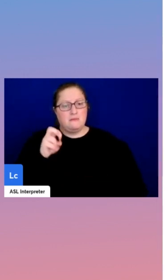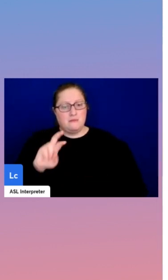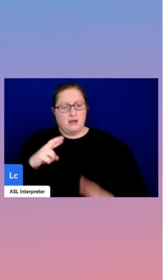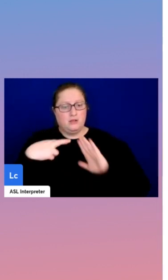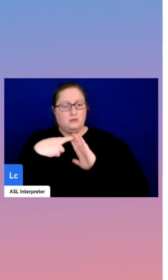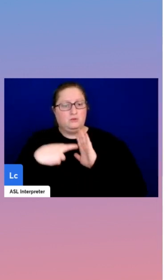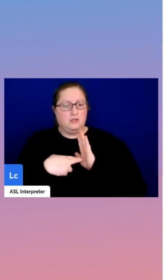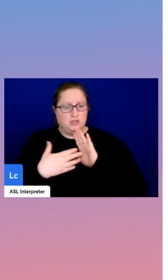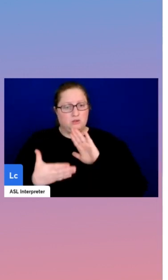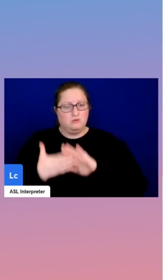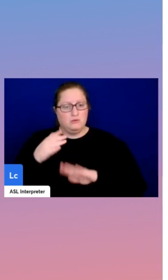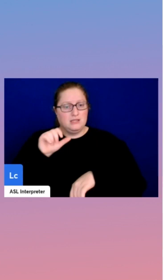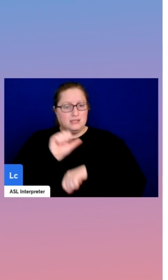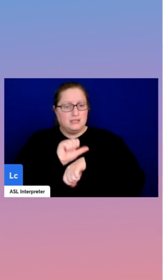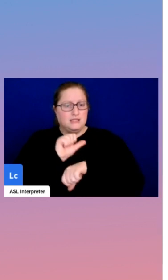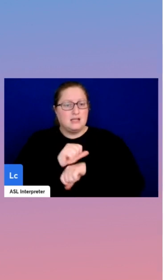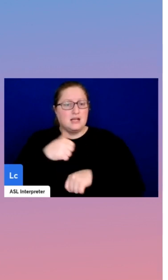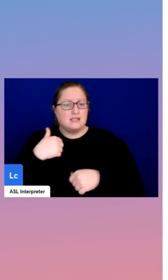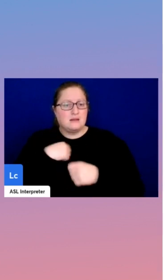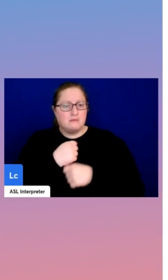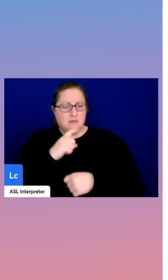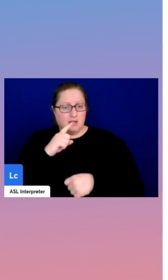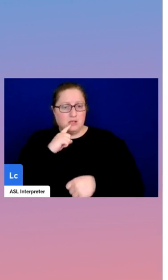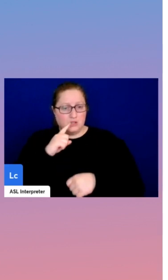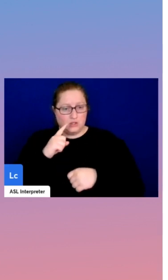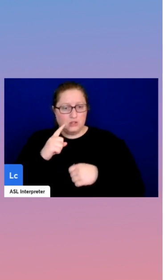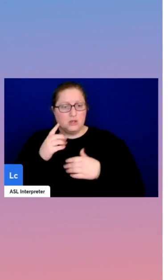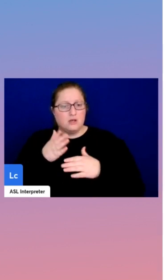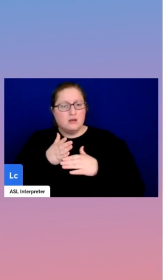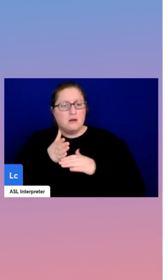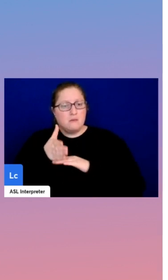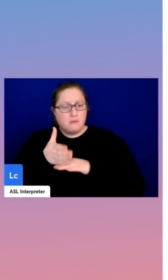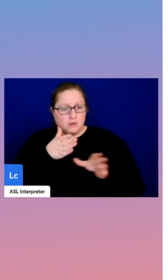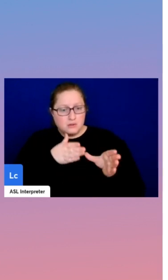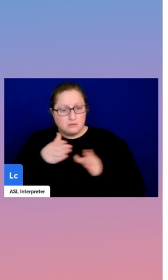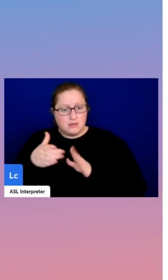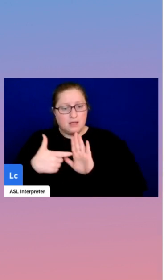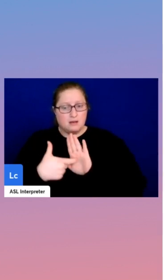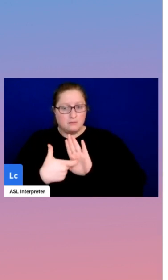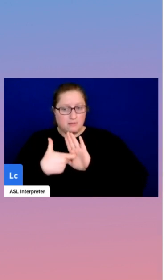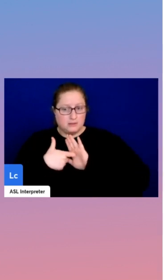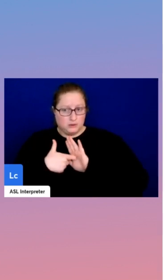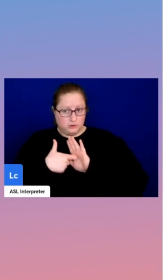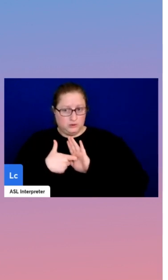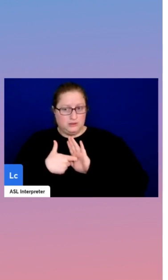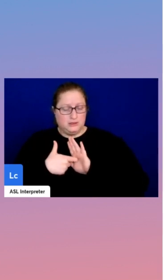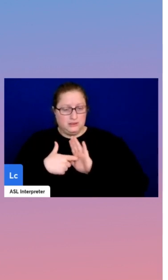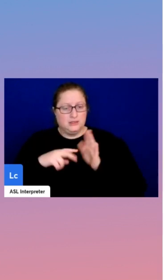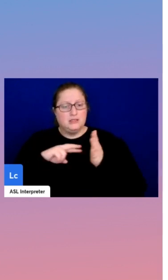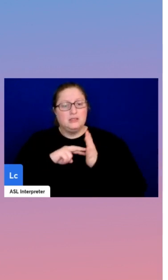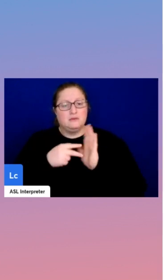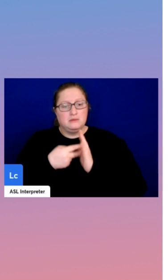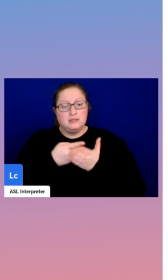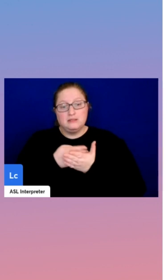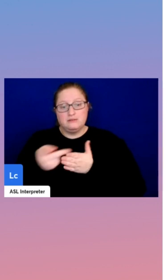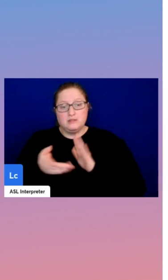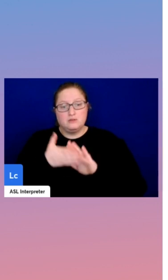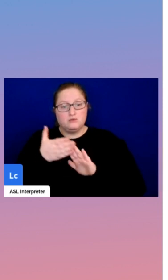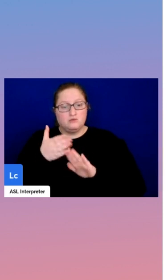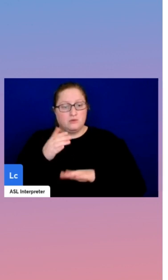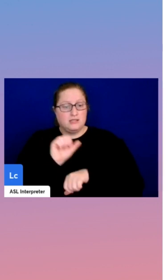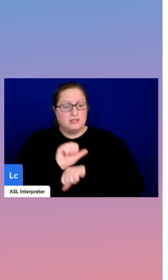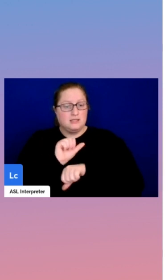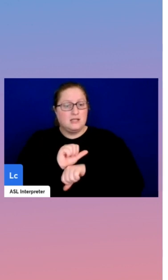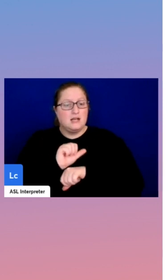run task. I'll make sure it is in post plan and it's mandatory. Which means that failed run tasks will stop the run,